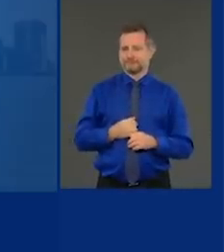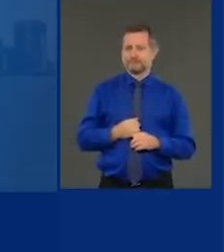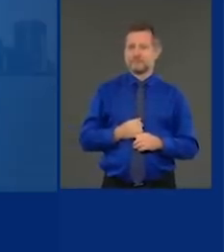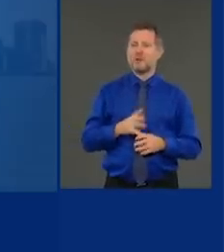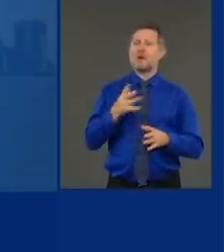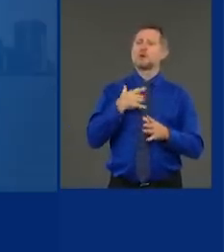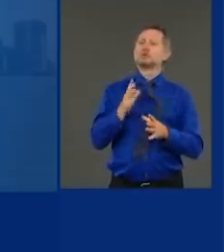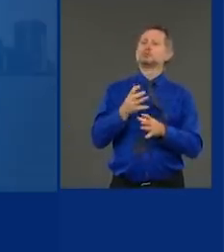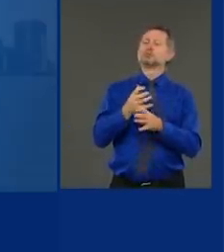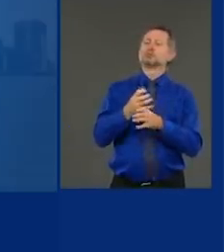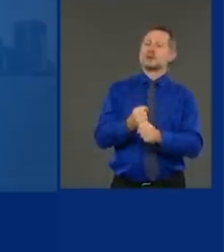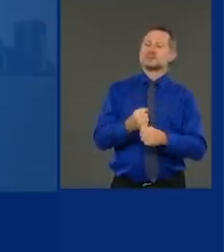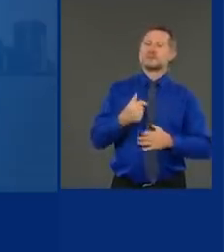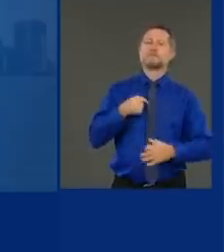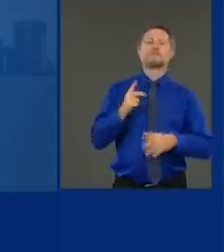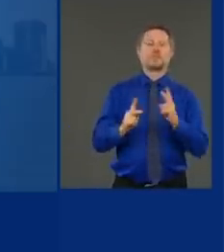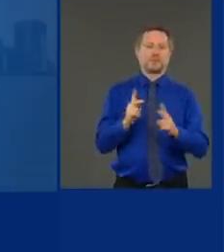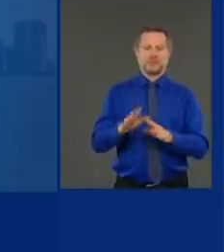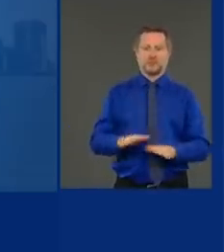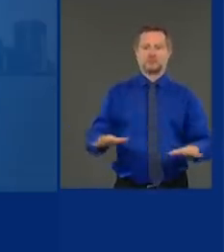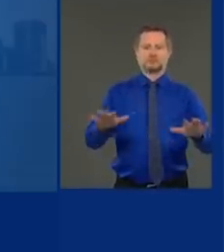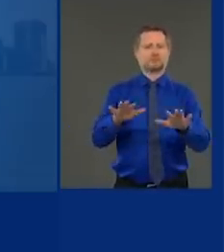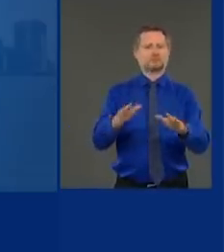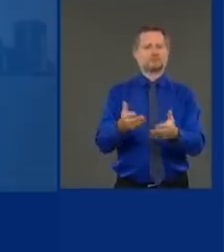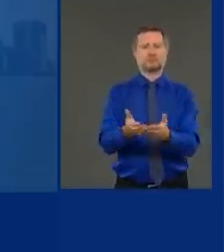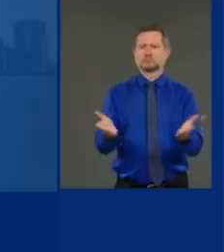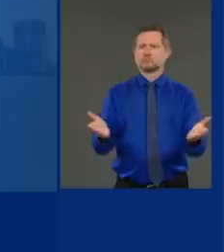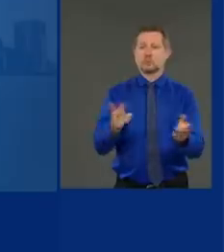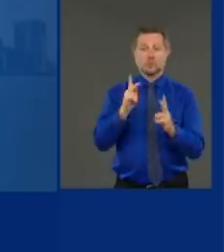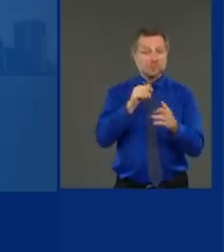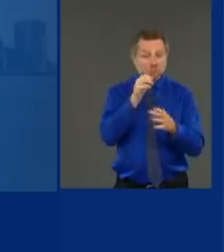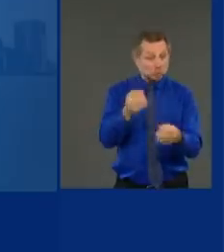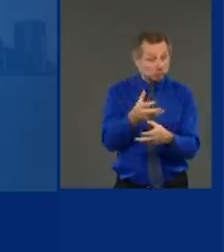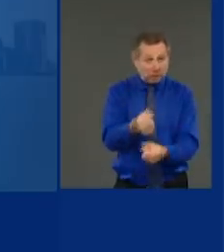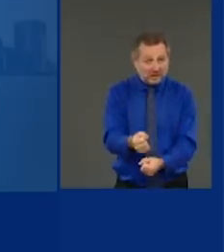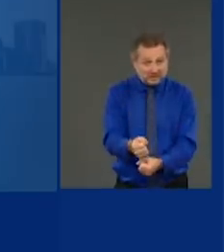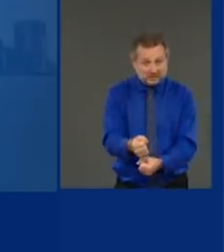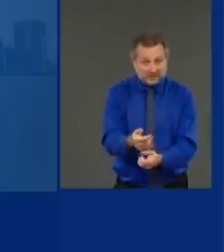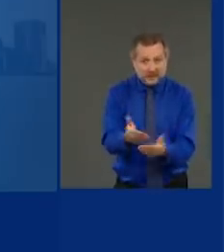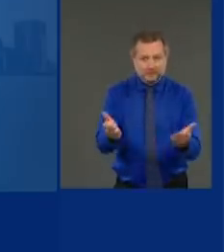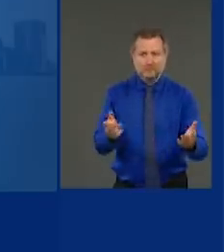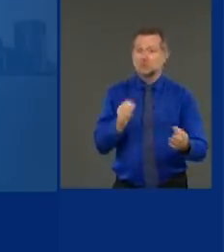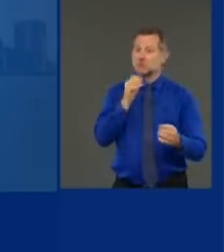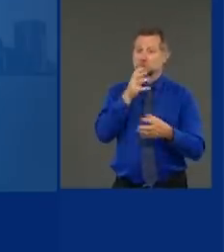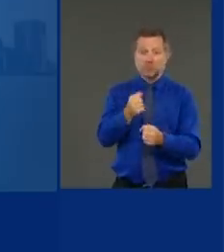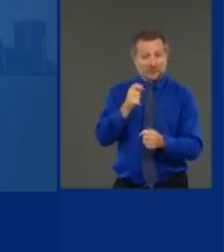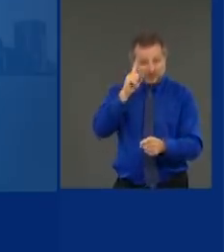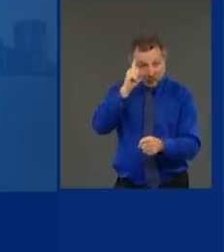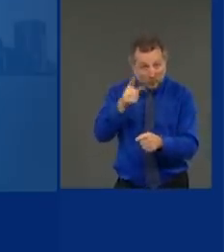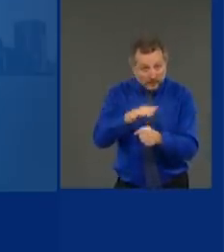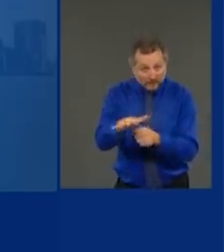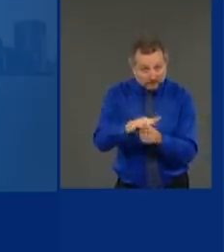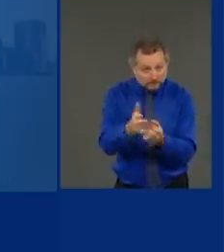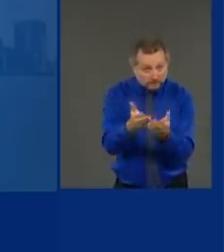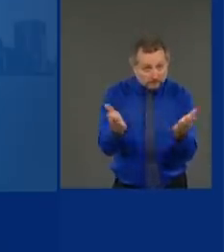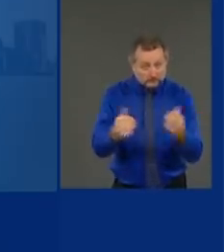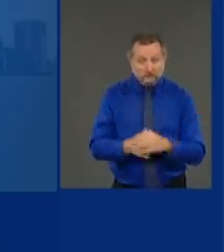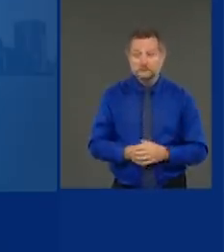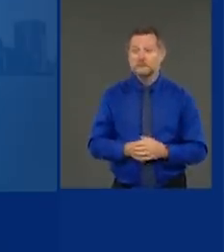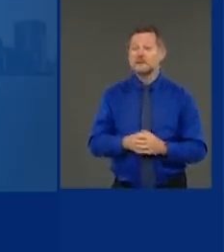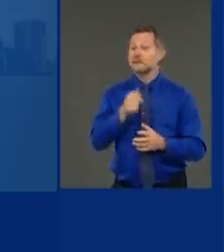Trust the American people. And if you don't trust them, and you don't trust their intelligence, and you don't trust